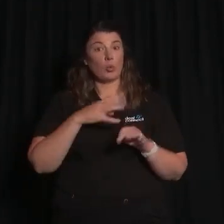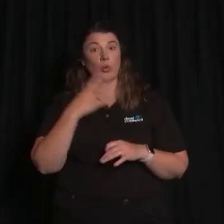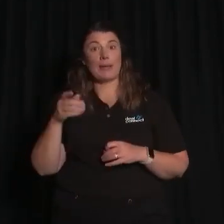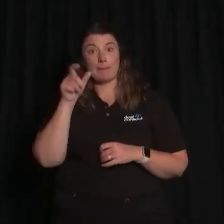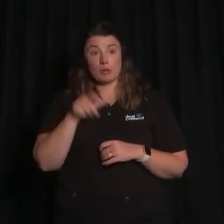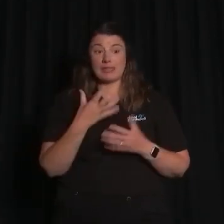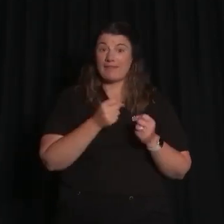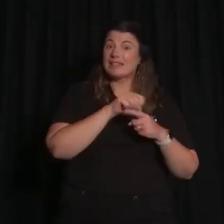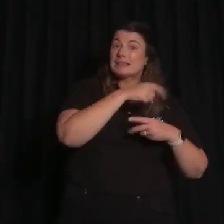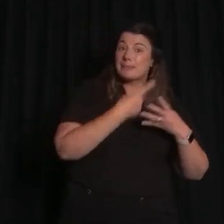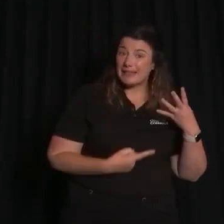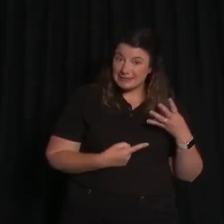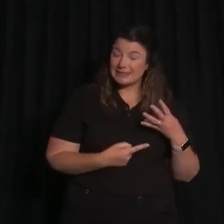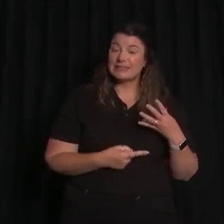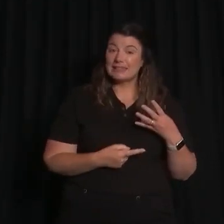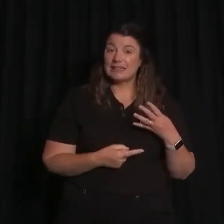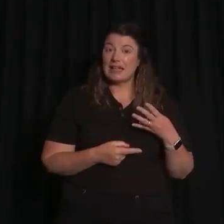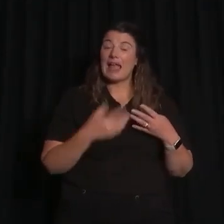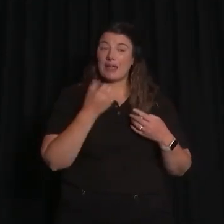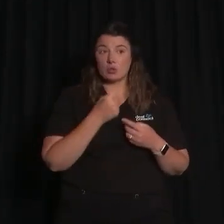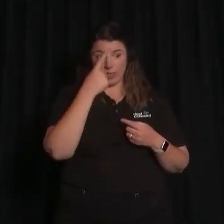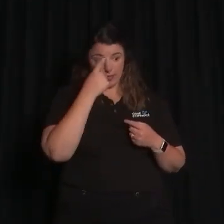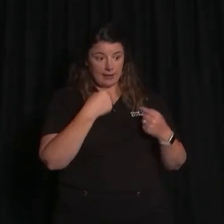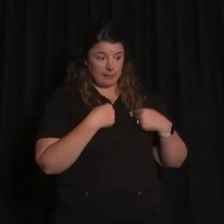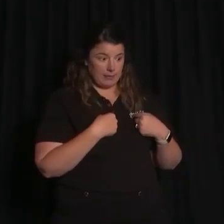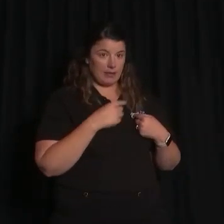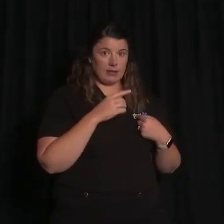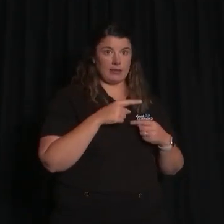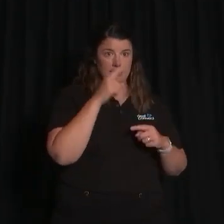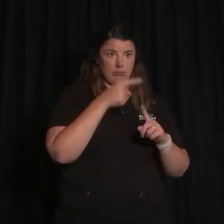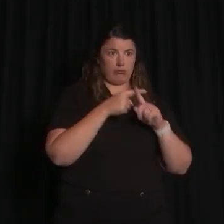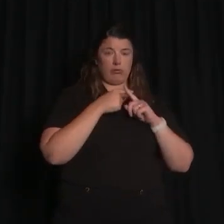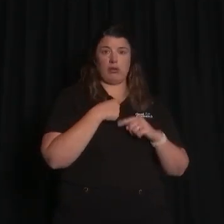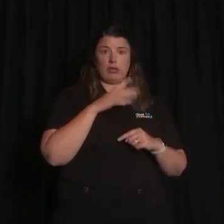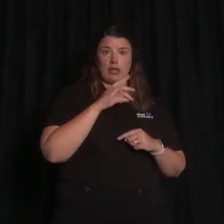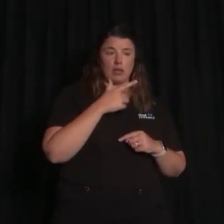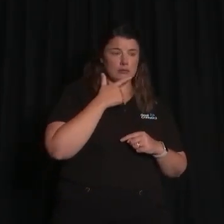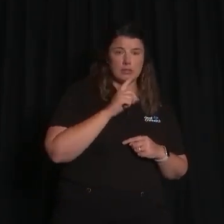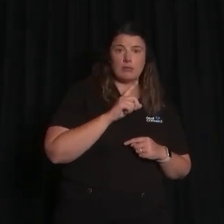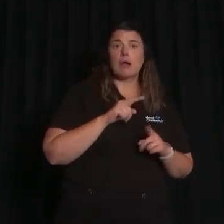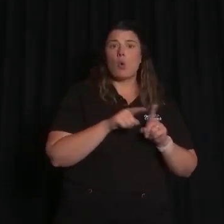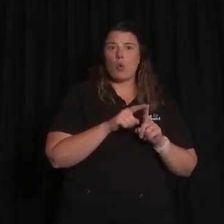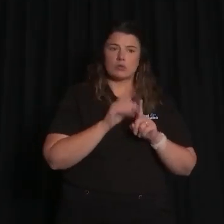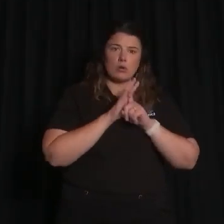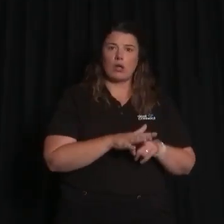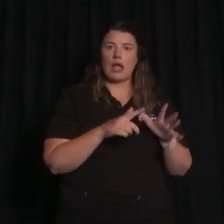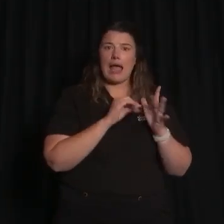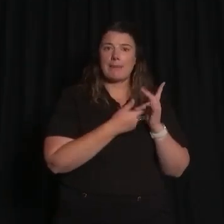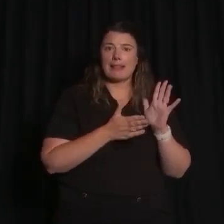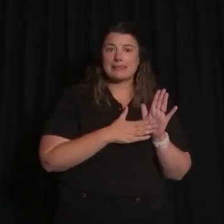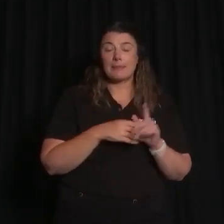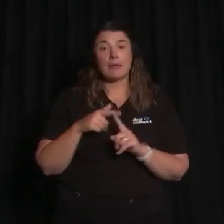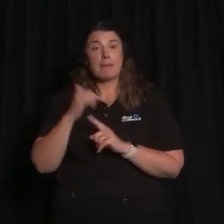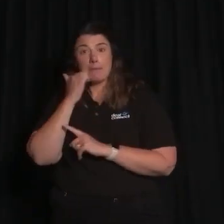with disability has to grapple not only with homophobia and transphobia, but also with ableism. A person of